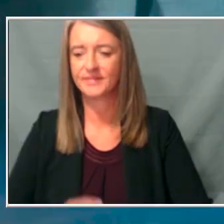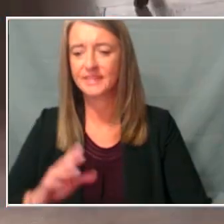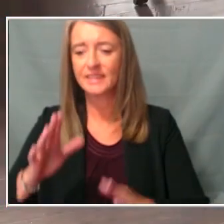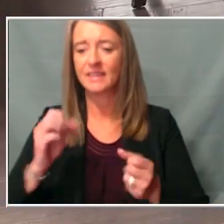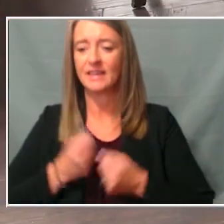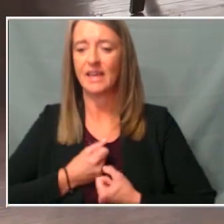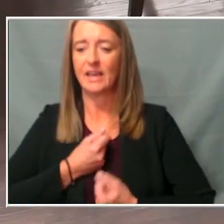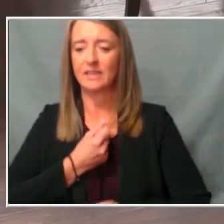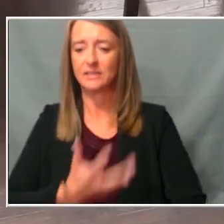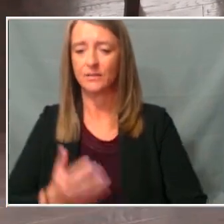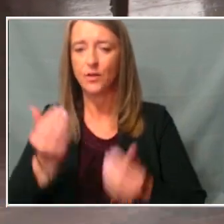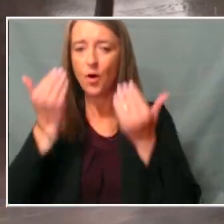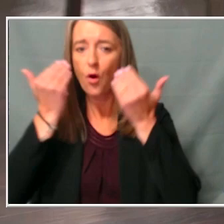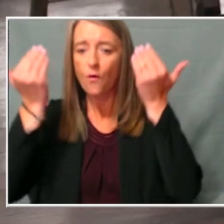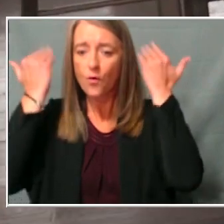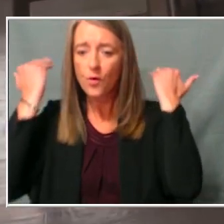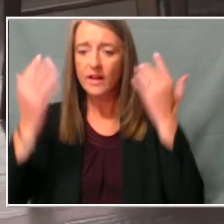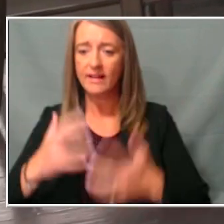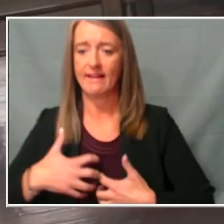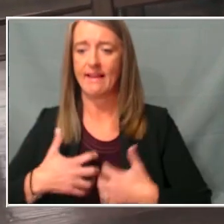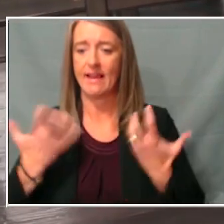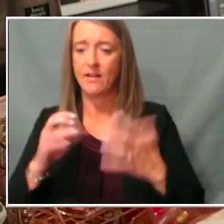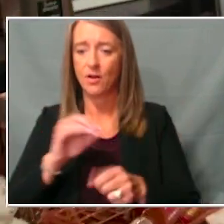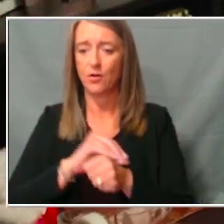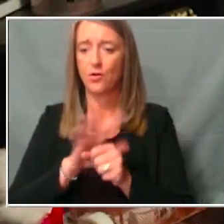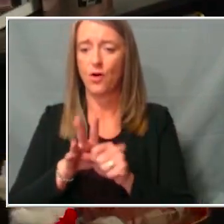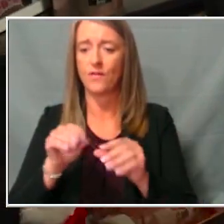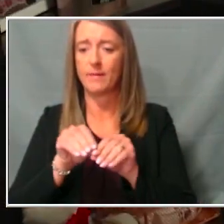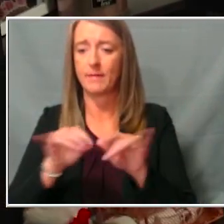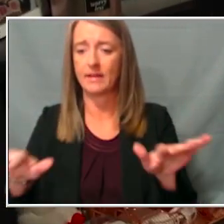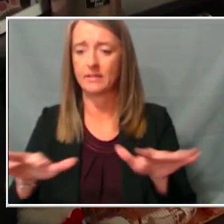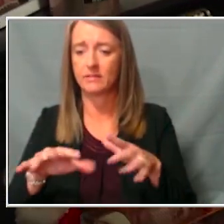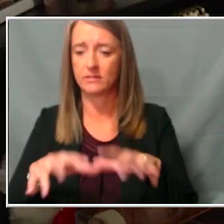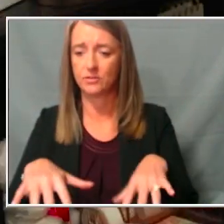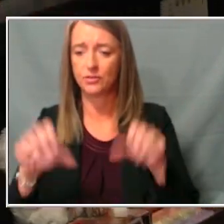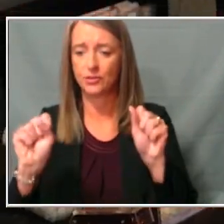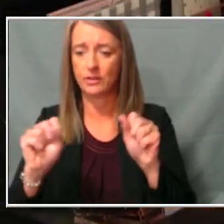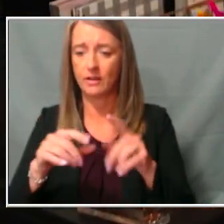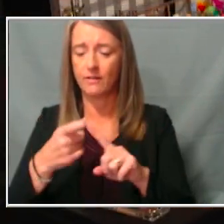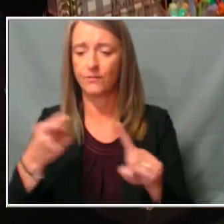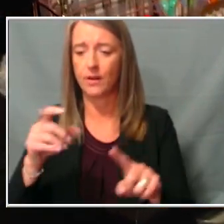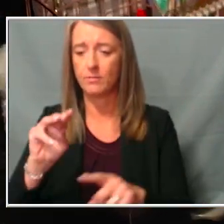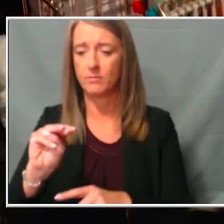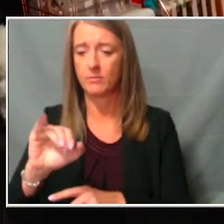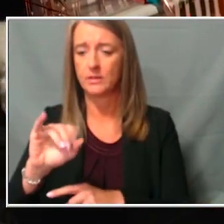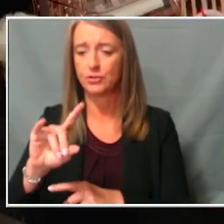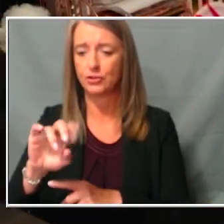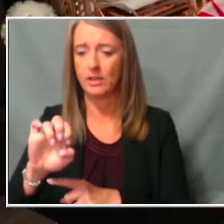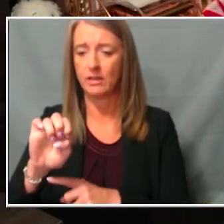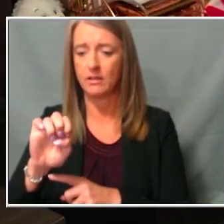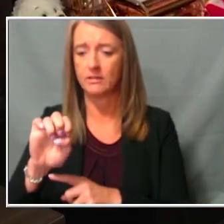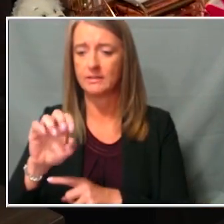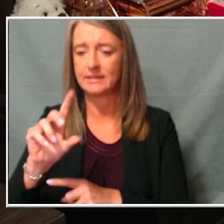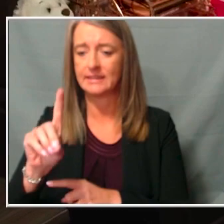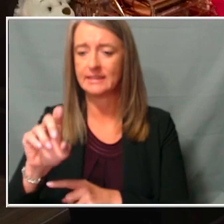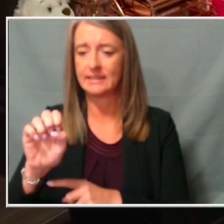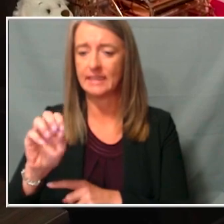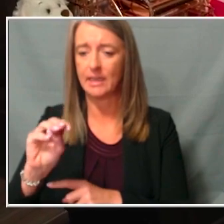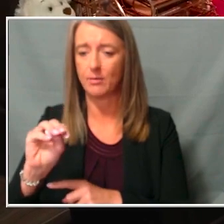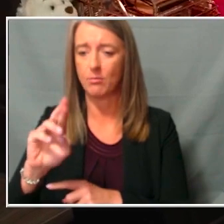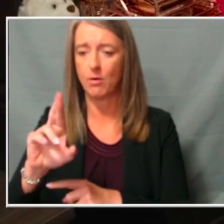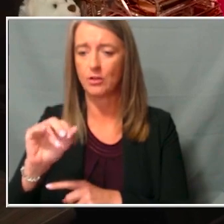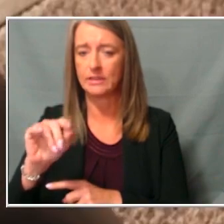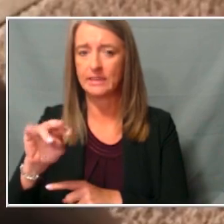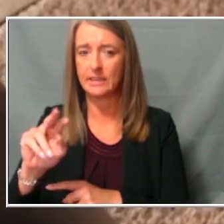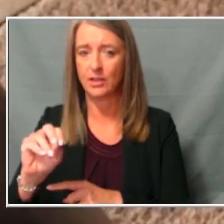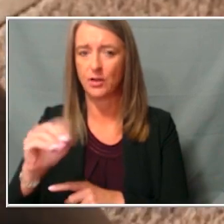Exhausted, overwhelmed, angry. The COVID pandemic took a lot from Michelle DeMartino. When her heart started pounding, she thought it